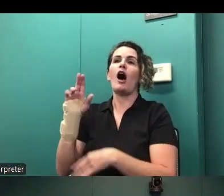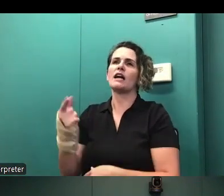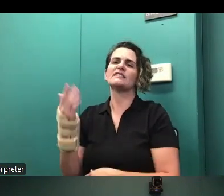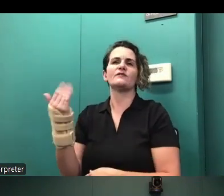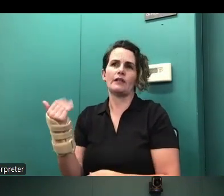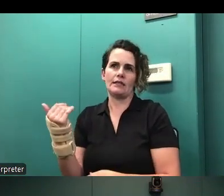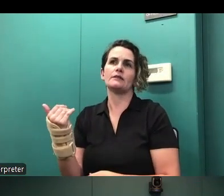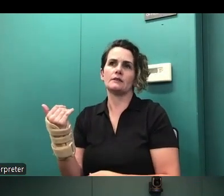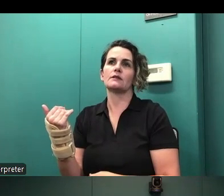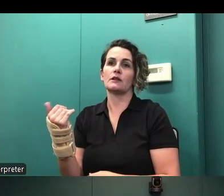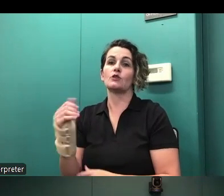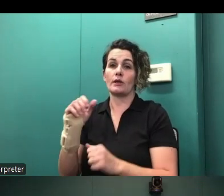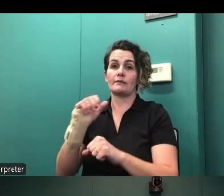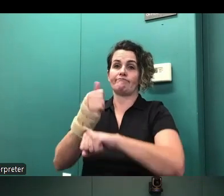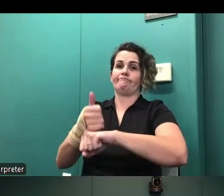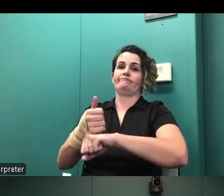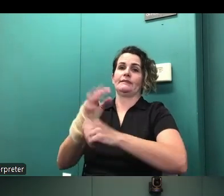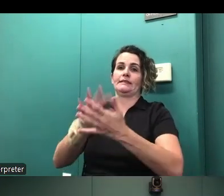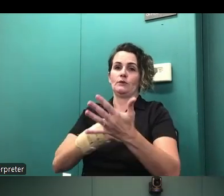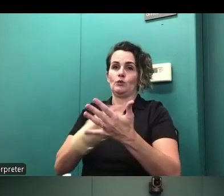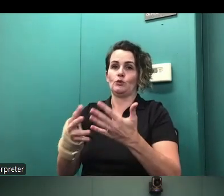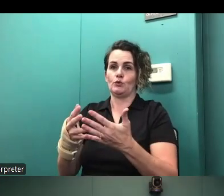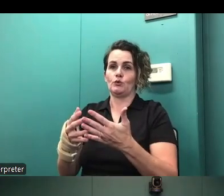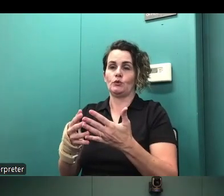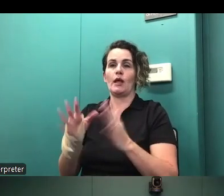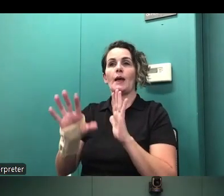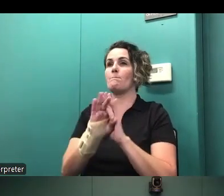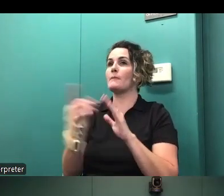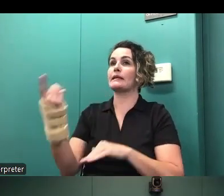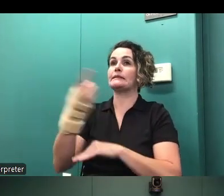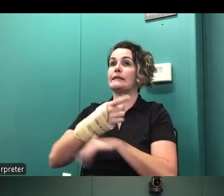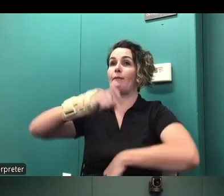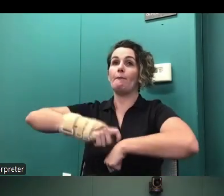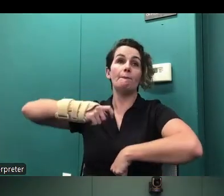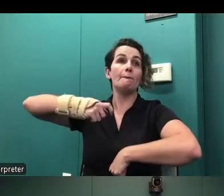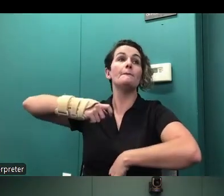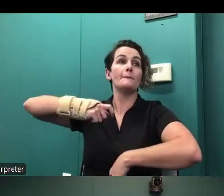August 15th. So then she can schedule it. So pick a date and time.